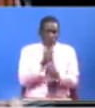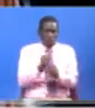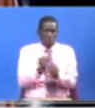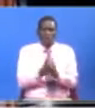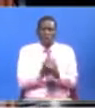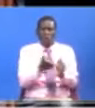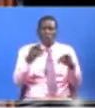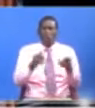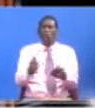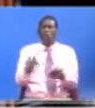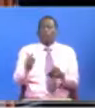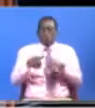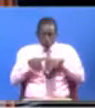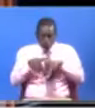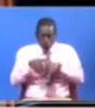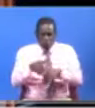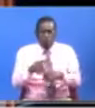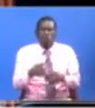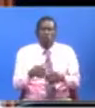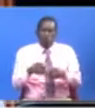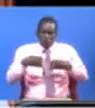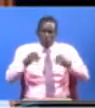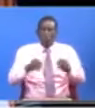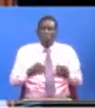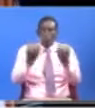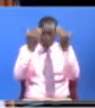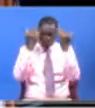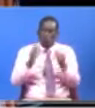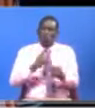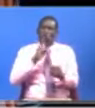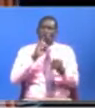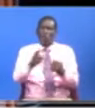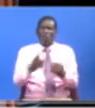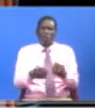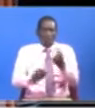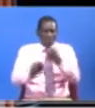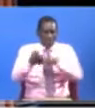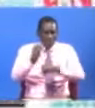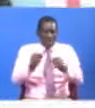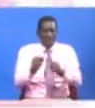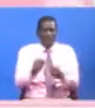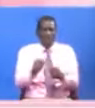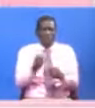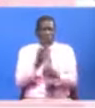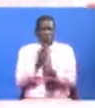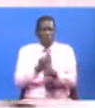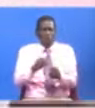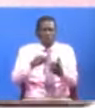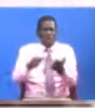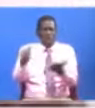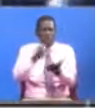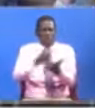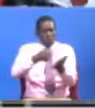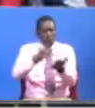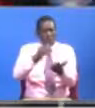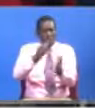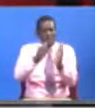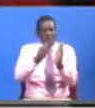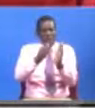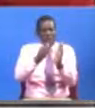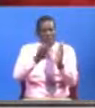court order, we will have no recourse other than to take action according to the Employment Act. But the doctors and